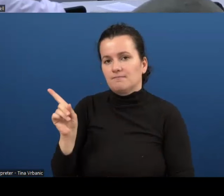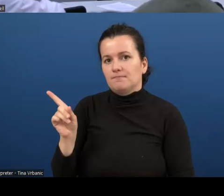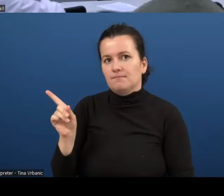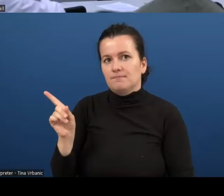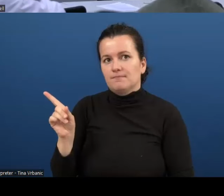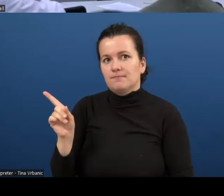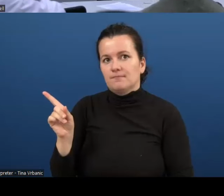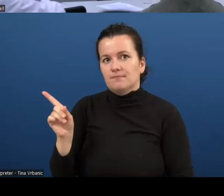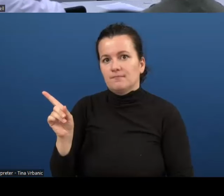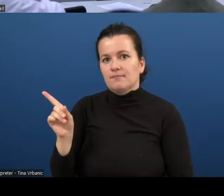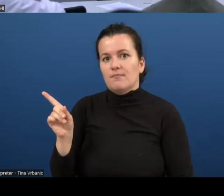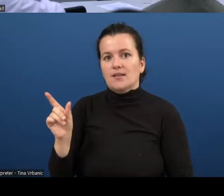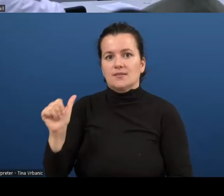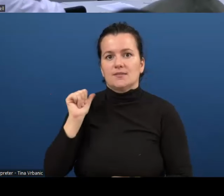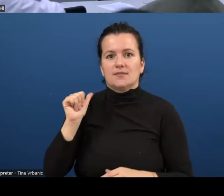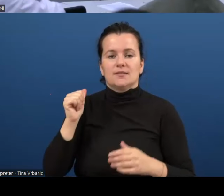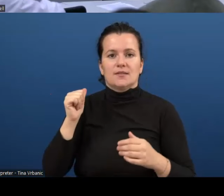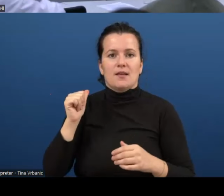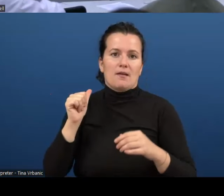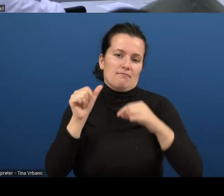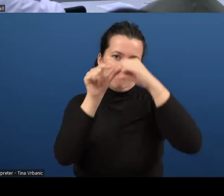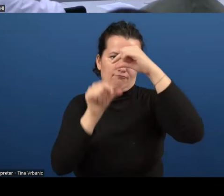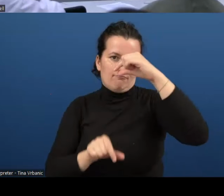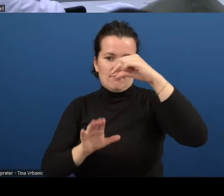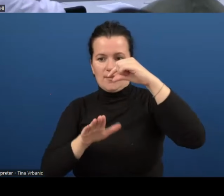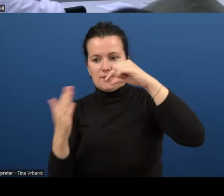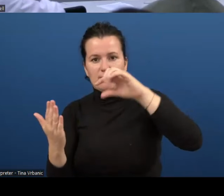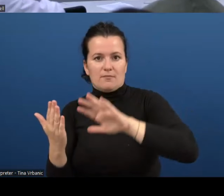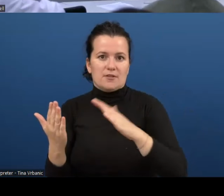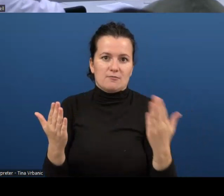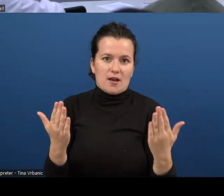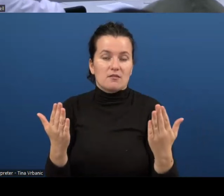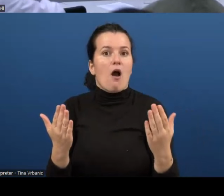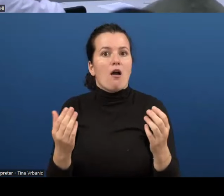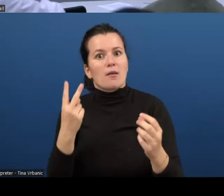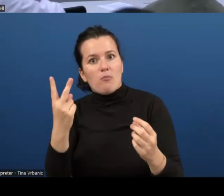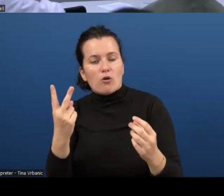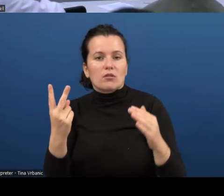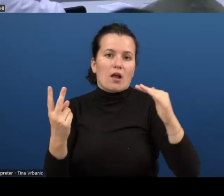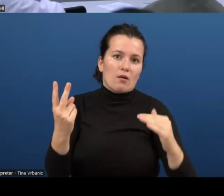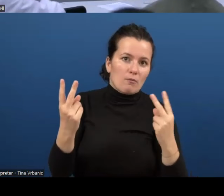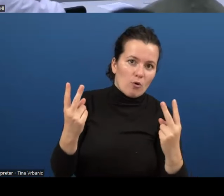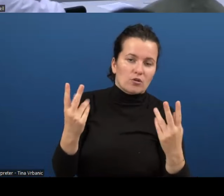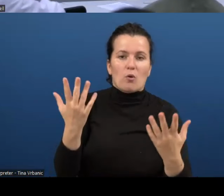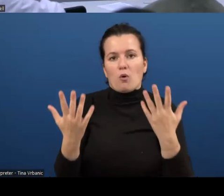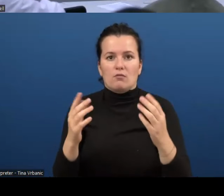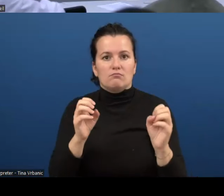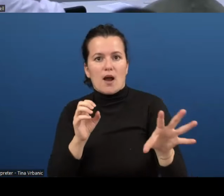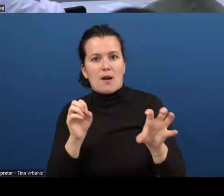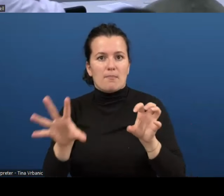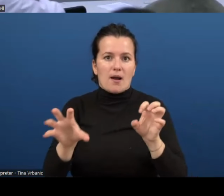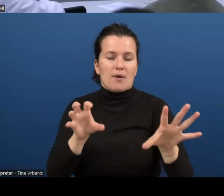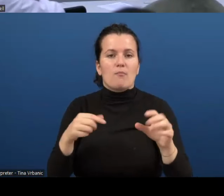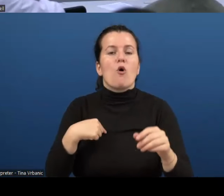different parts of the spine, so left and right, because it's more distinctive.